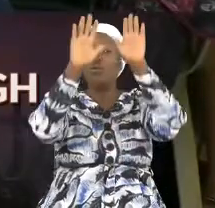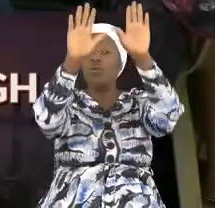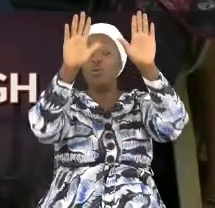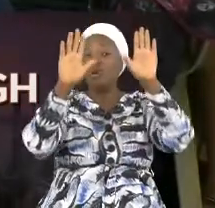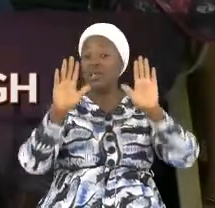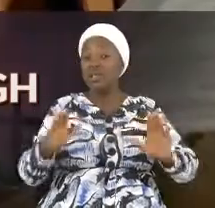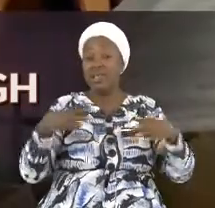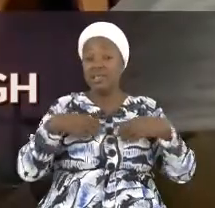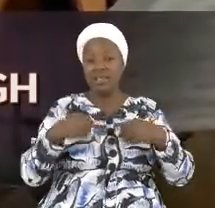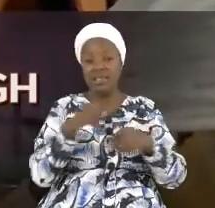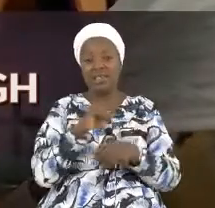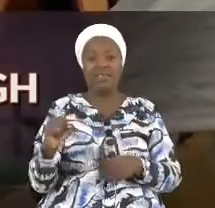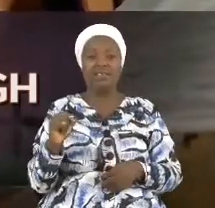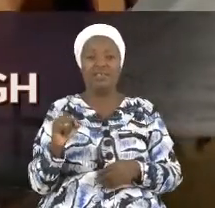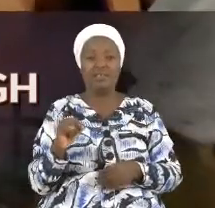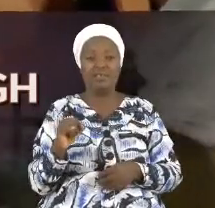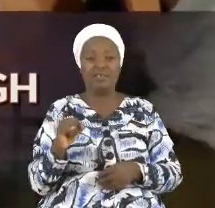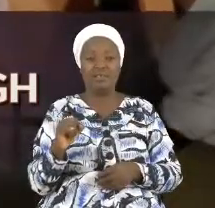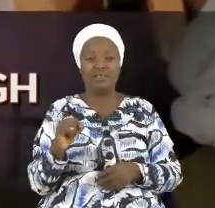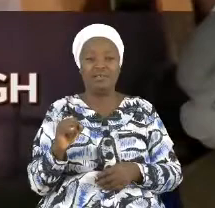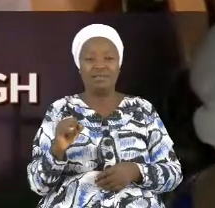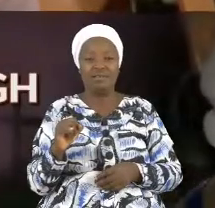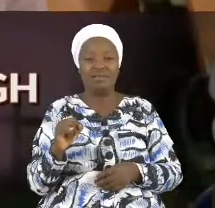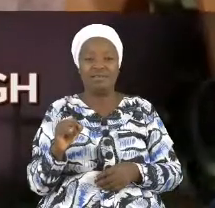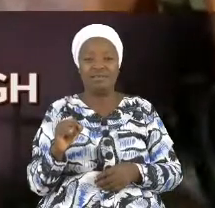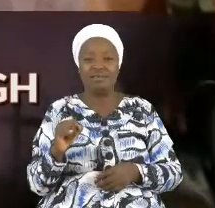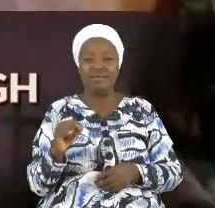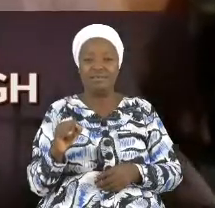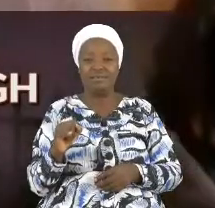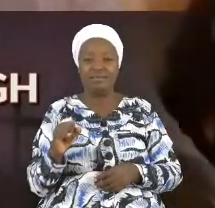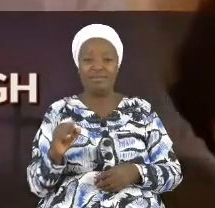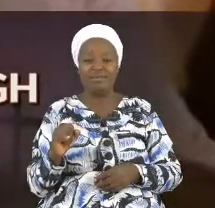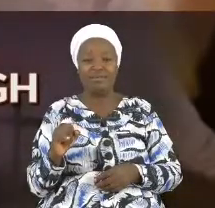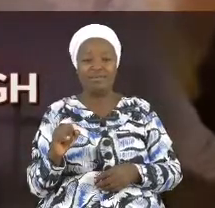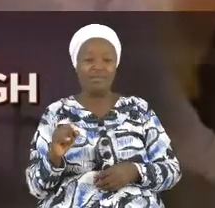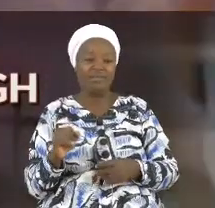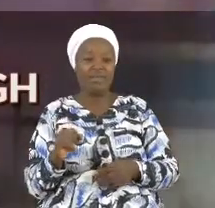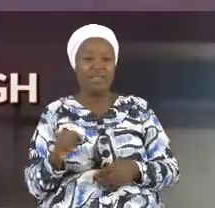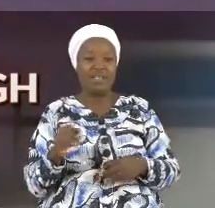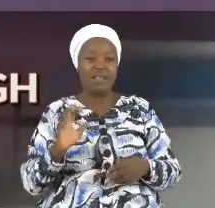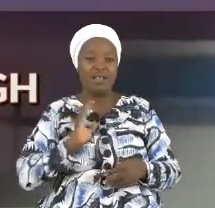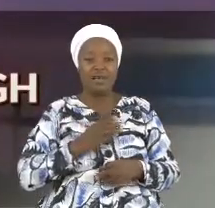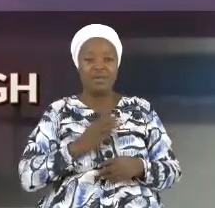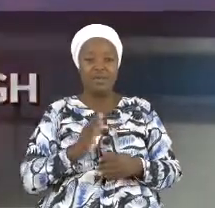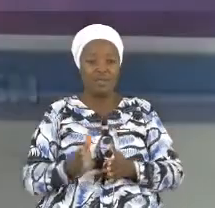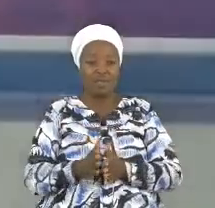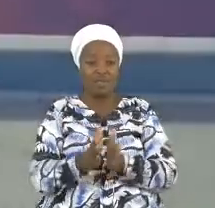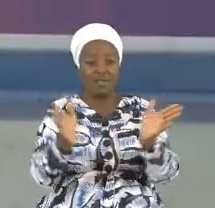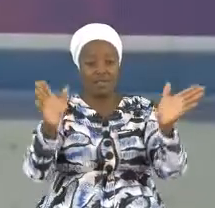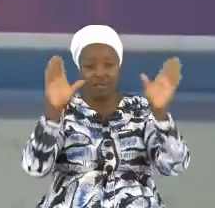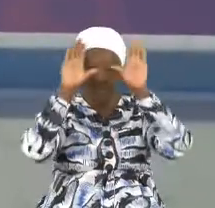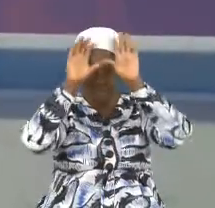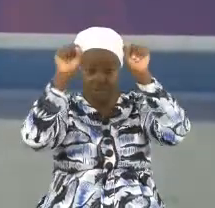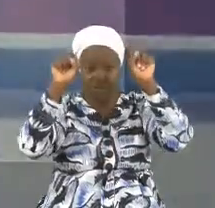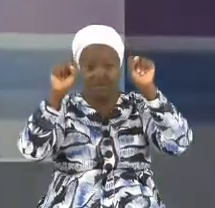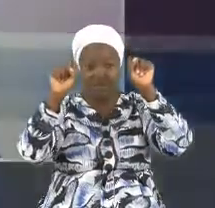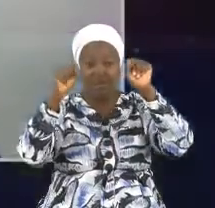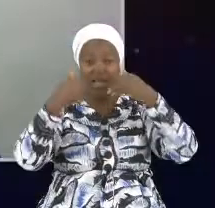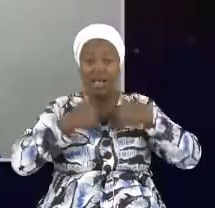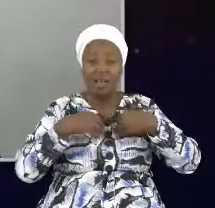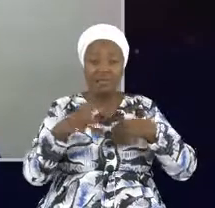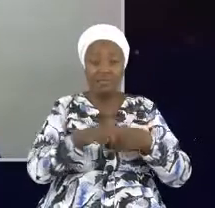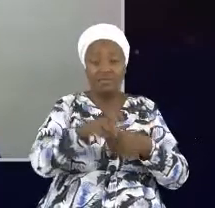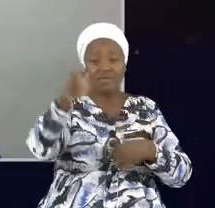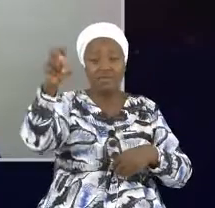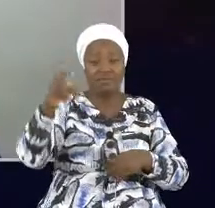healing. I've traveled here and there, many places.